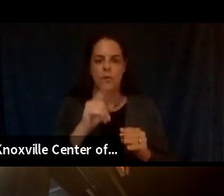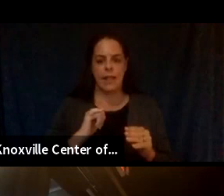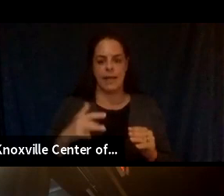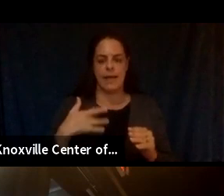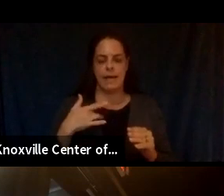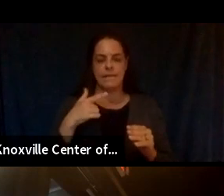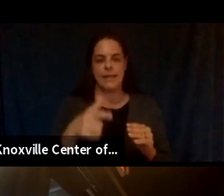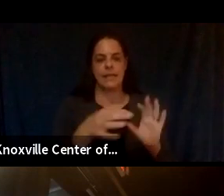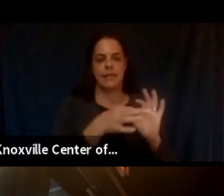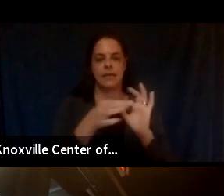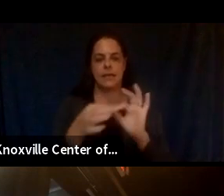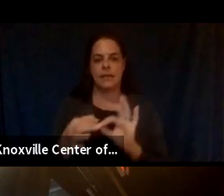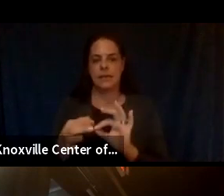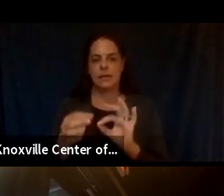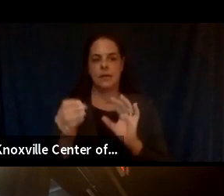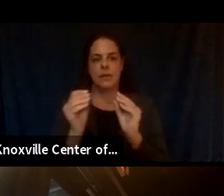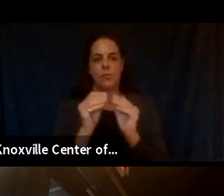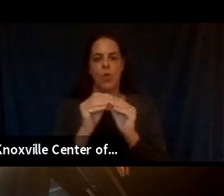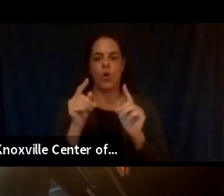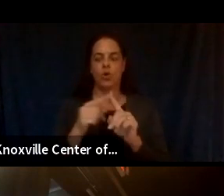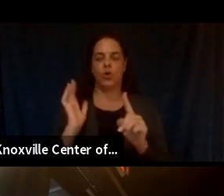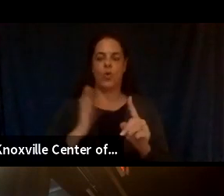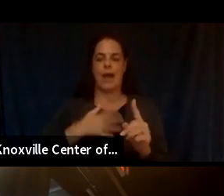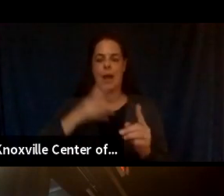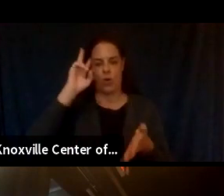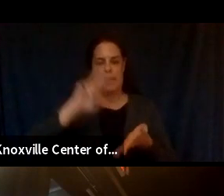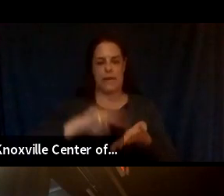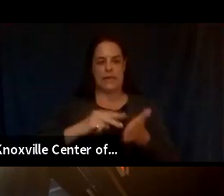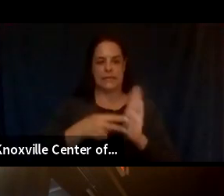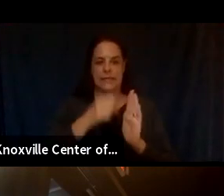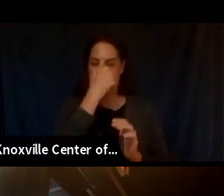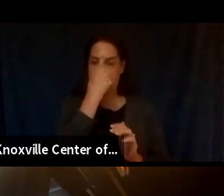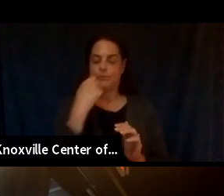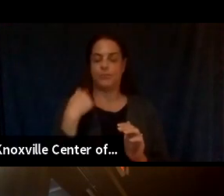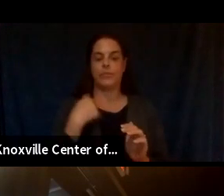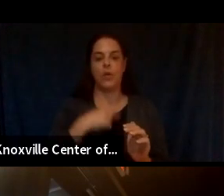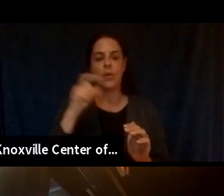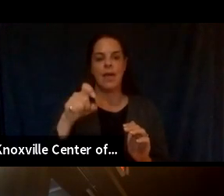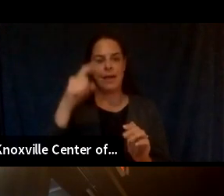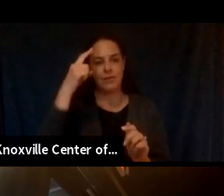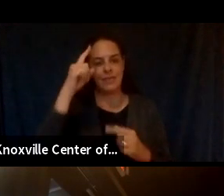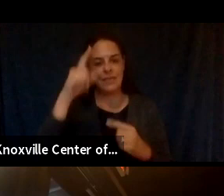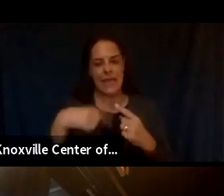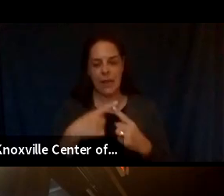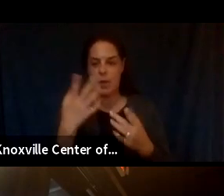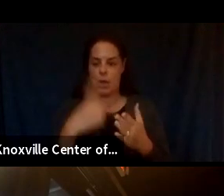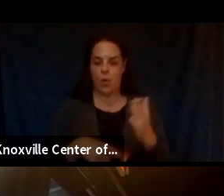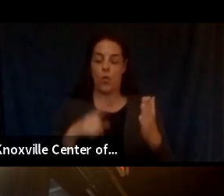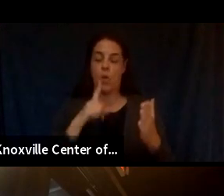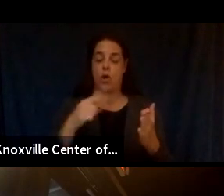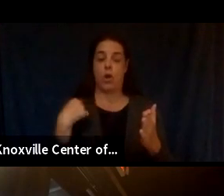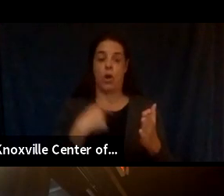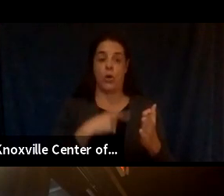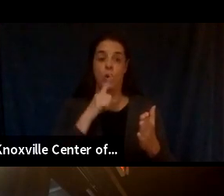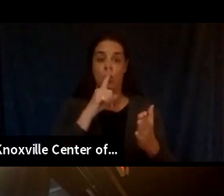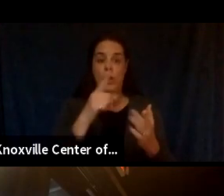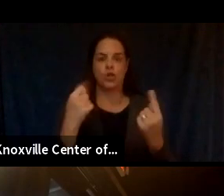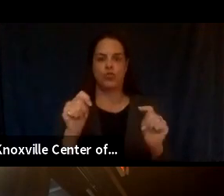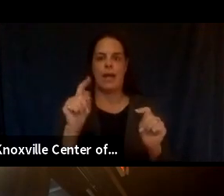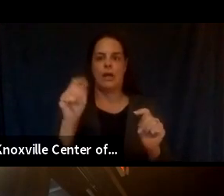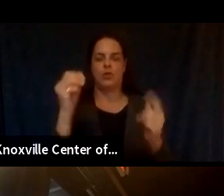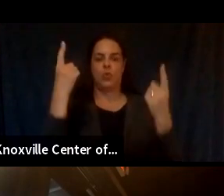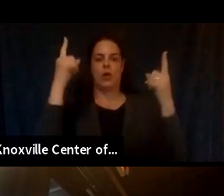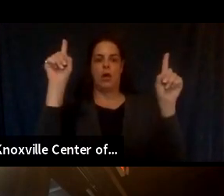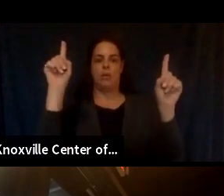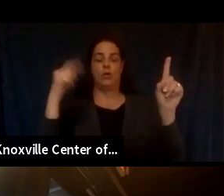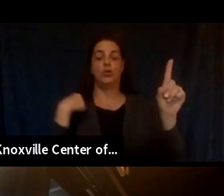broader sense to our intent. And we have to think about what are we really trying to accomplish? And we've